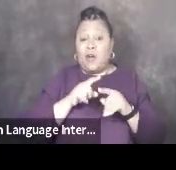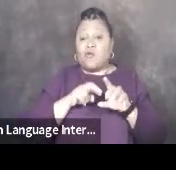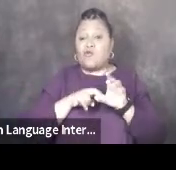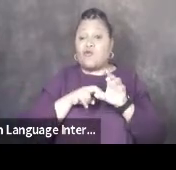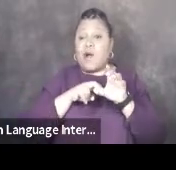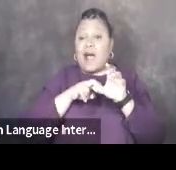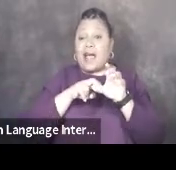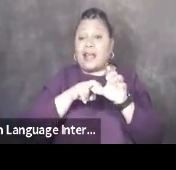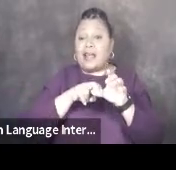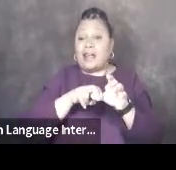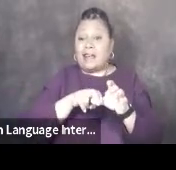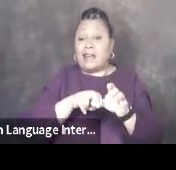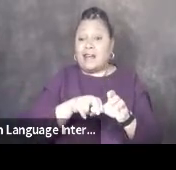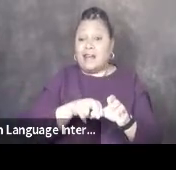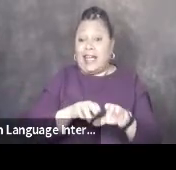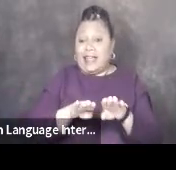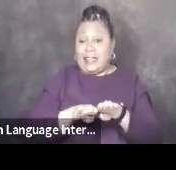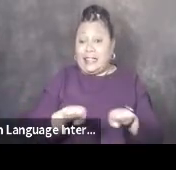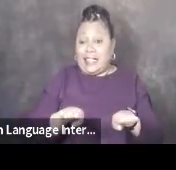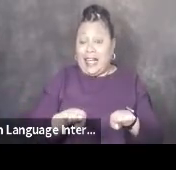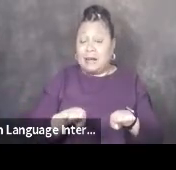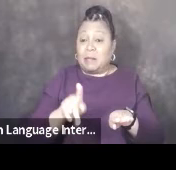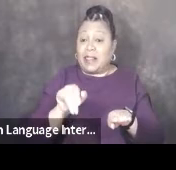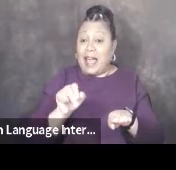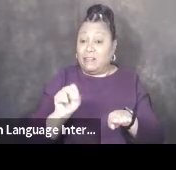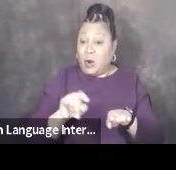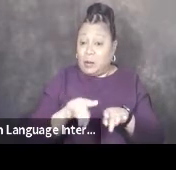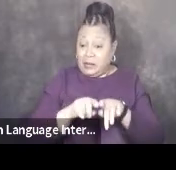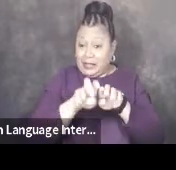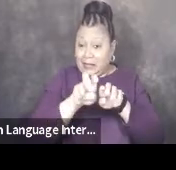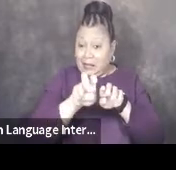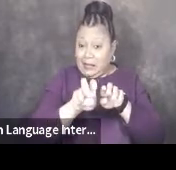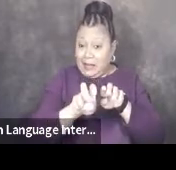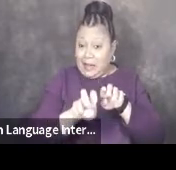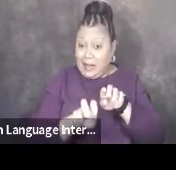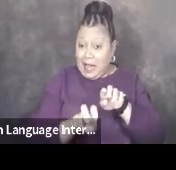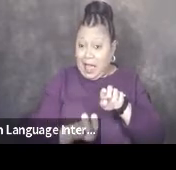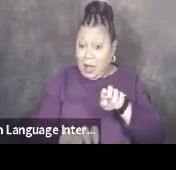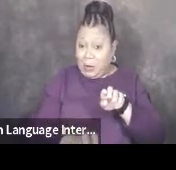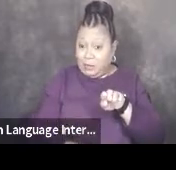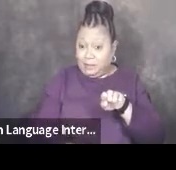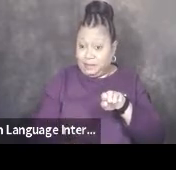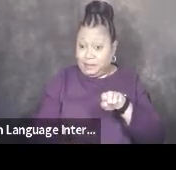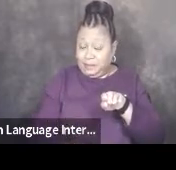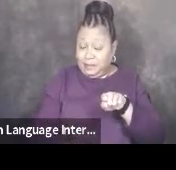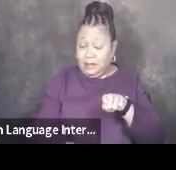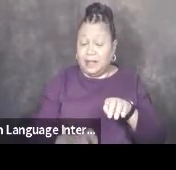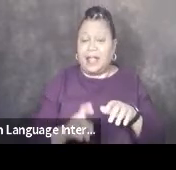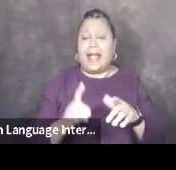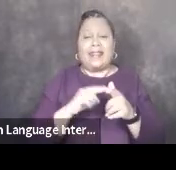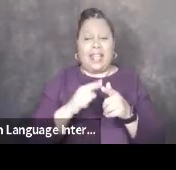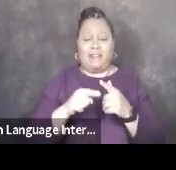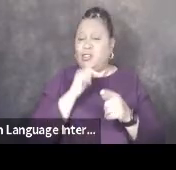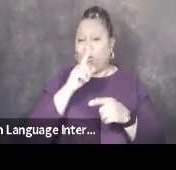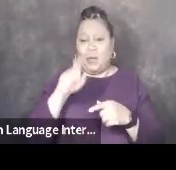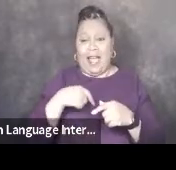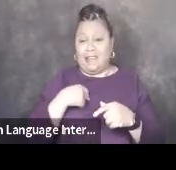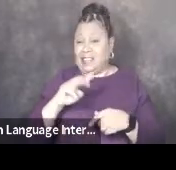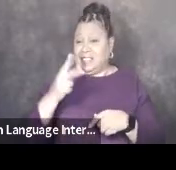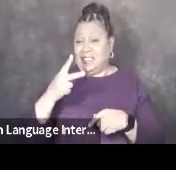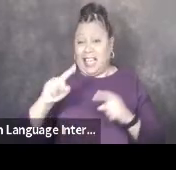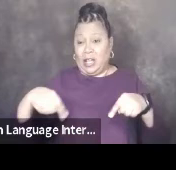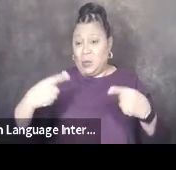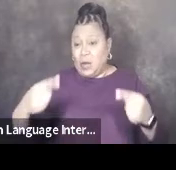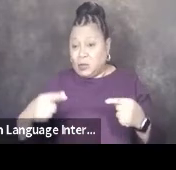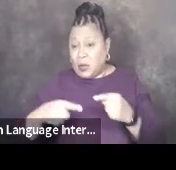riding the platform lift down the stair. It basically just goes down the stairwell. Therefore, you don't have to have a second